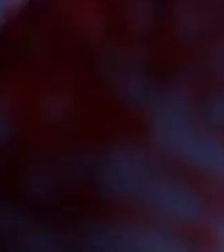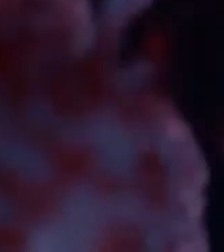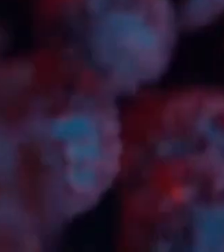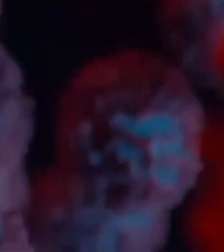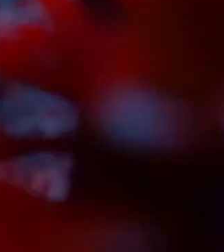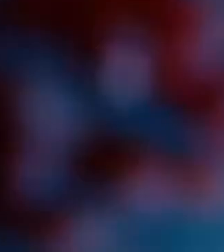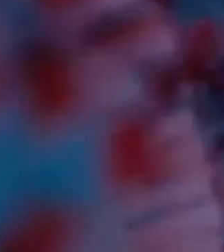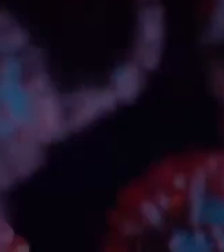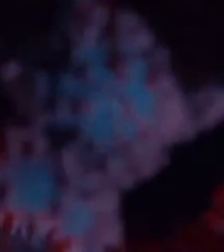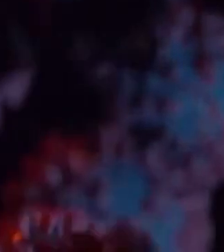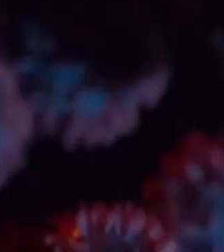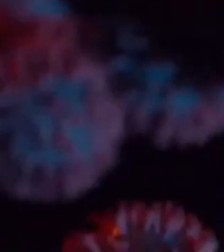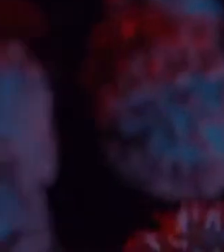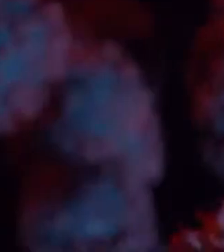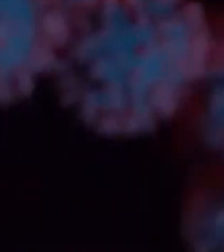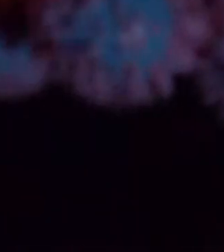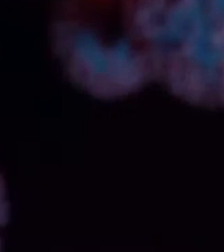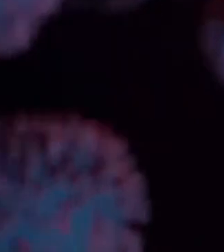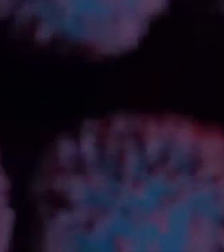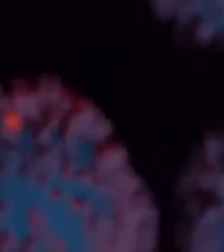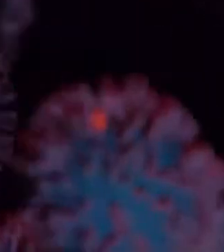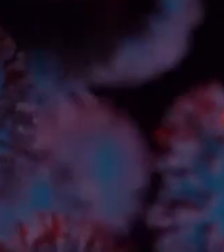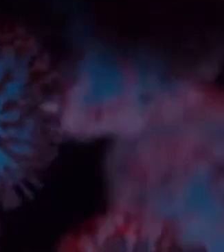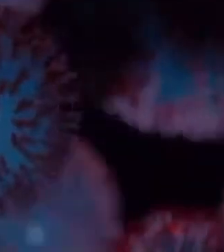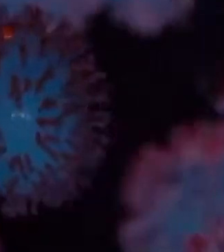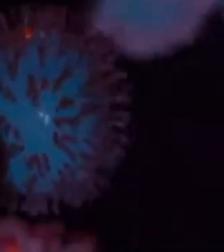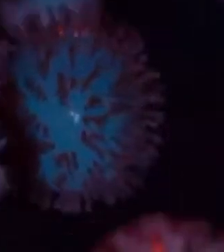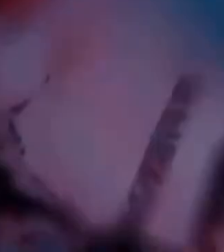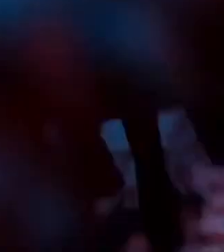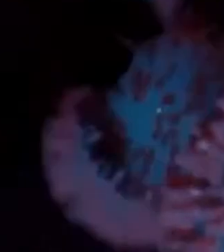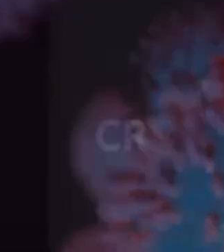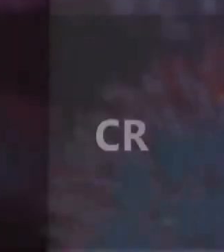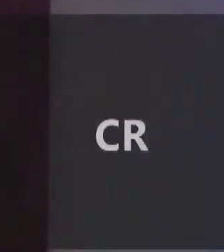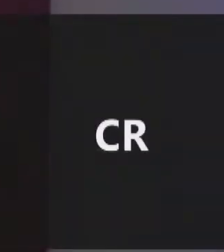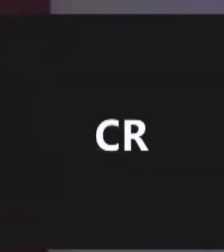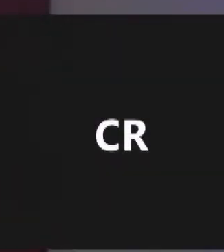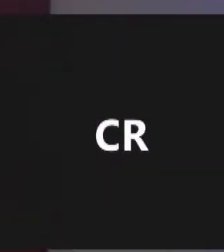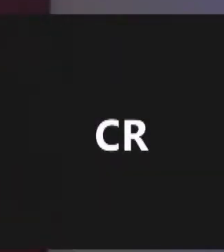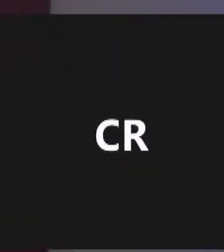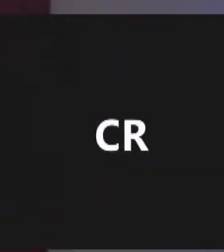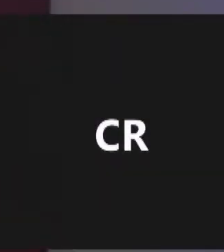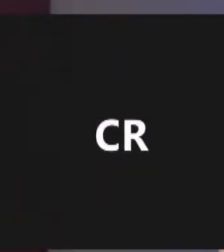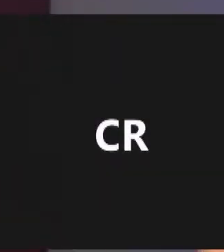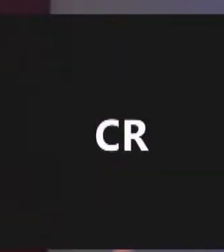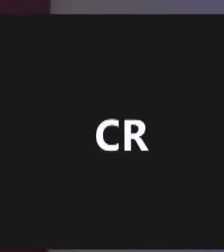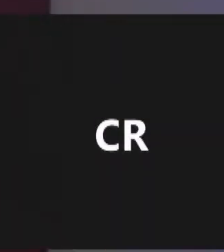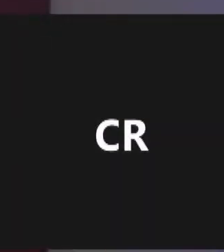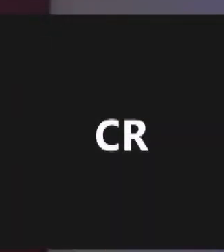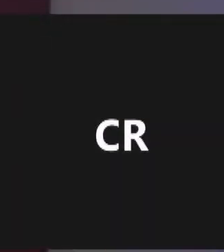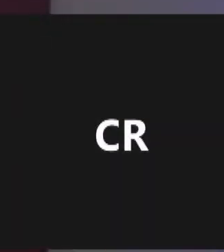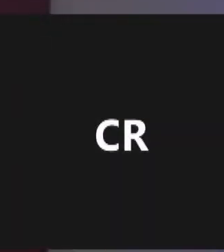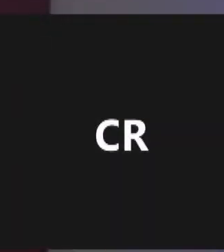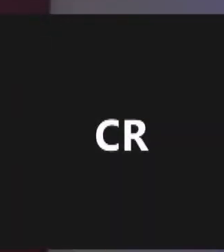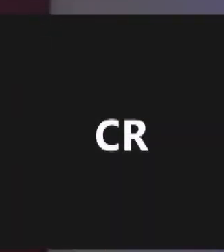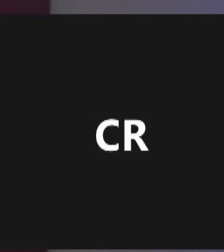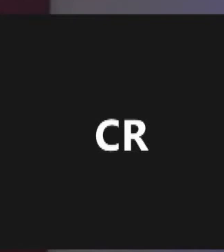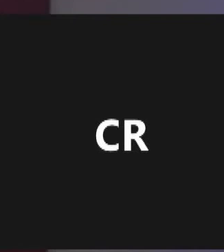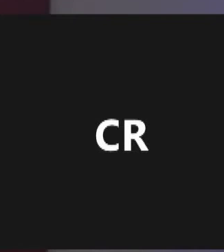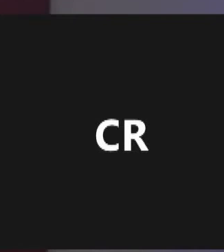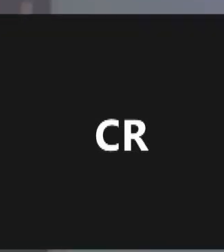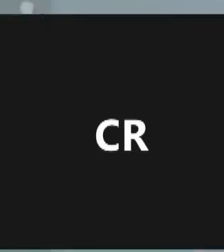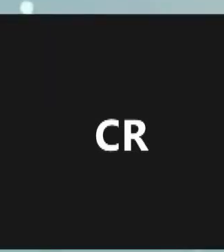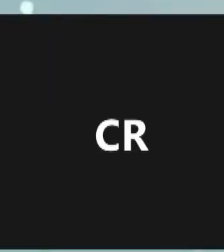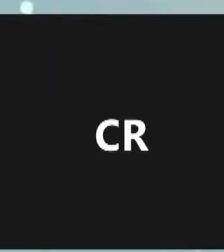Good morning. It is Tuesday, January 25th. Welcome into the Morning Medical Update. Today, we are talking about drug shortages and pharmacy issues caused by